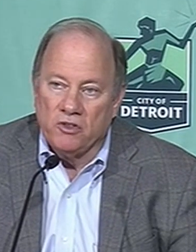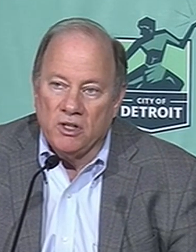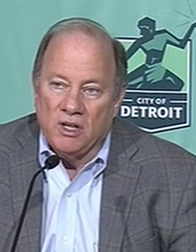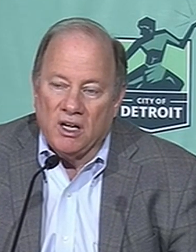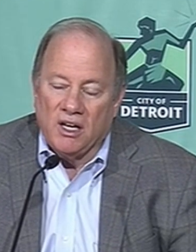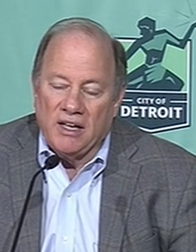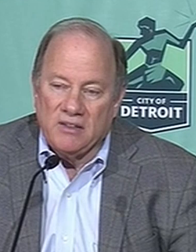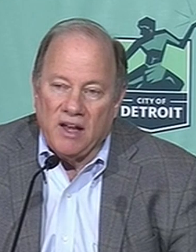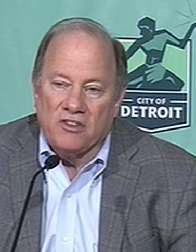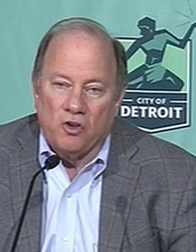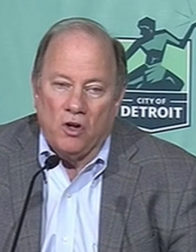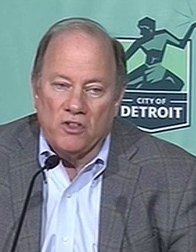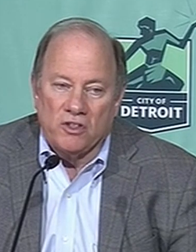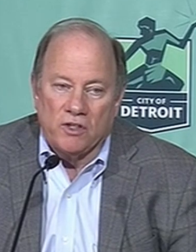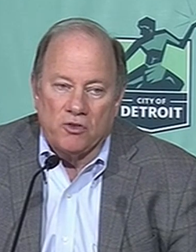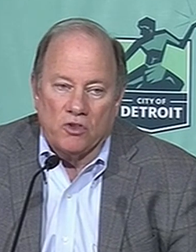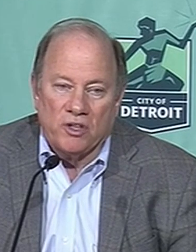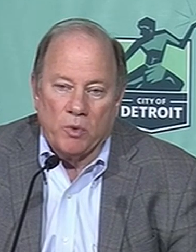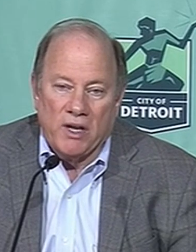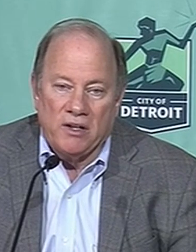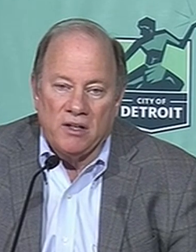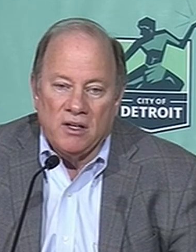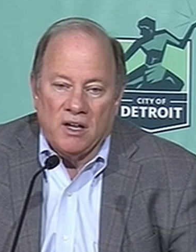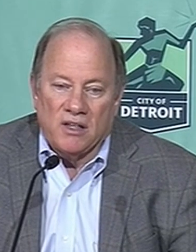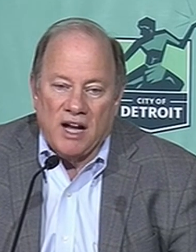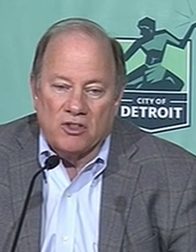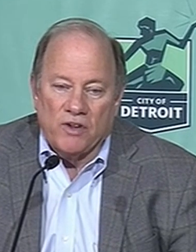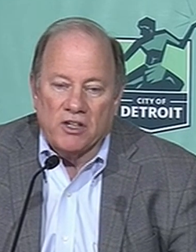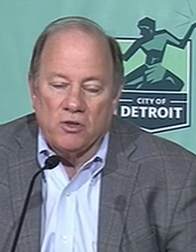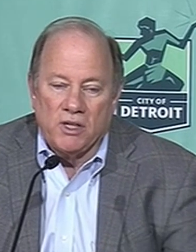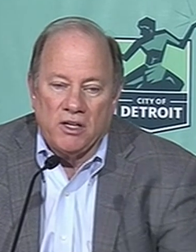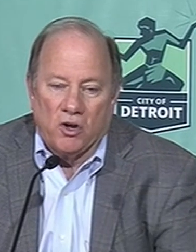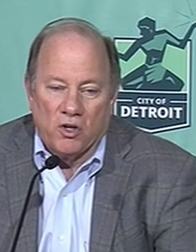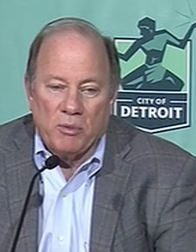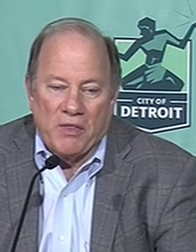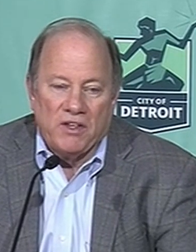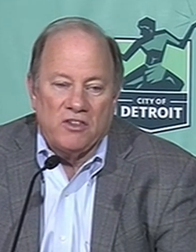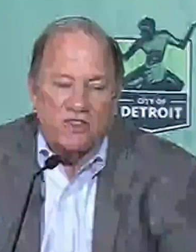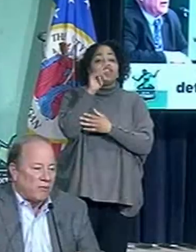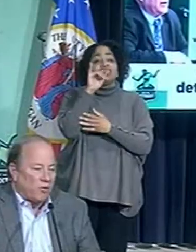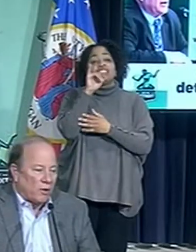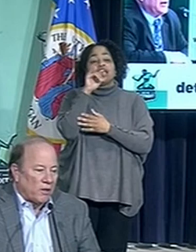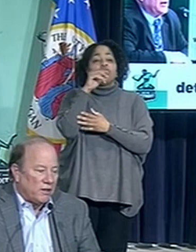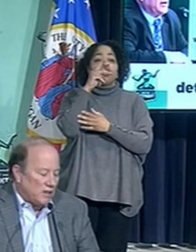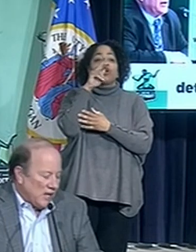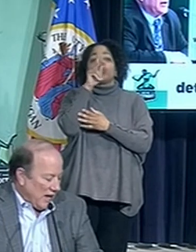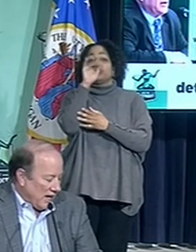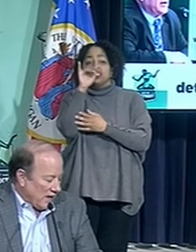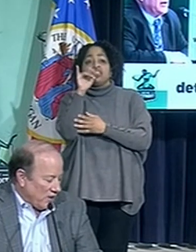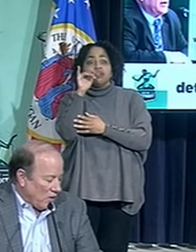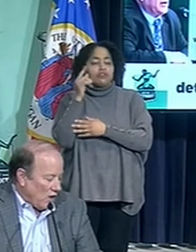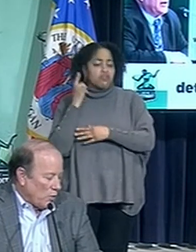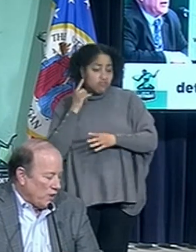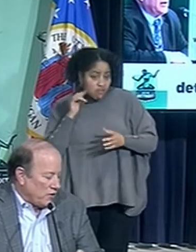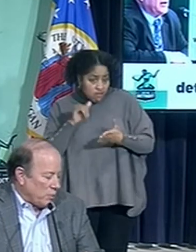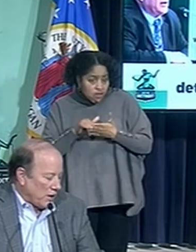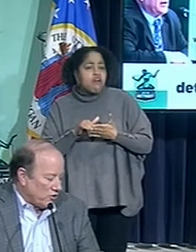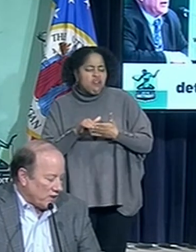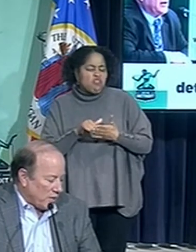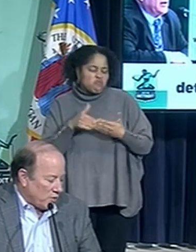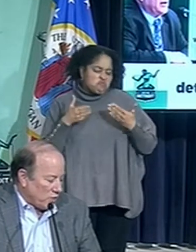buildings and test all these individuals. And when Dr. Vedicuti heard about this, he stepped forward, and along with